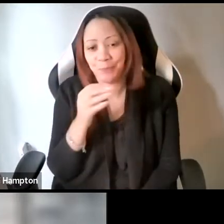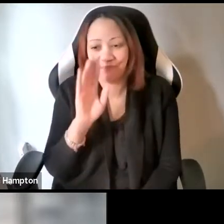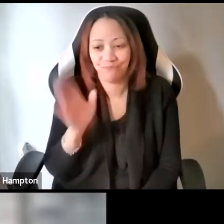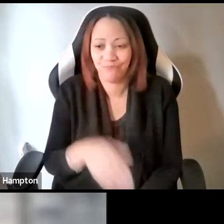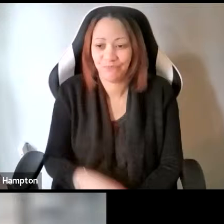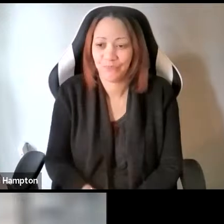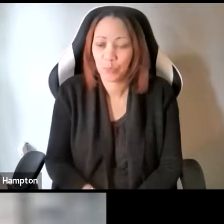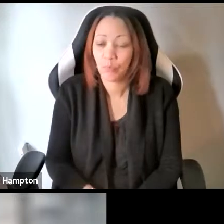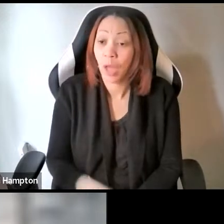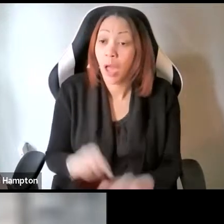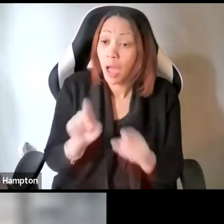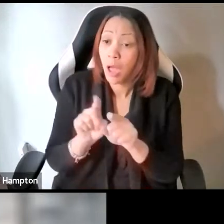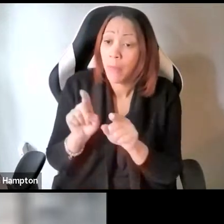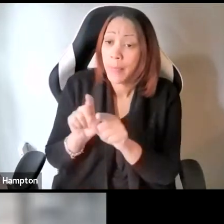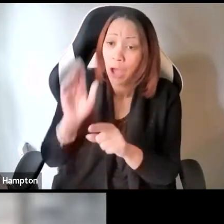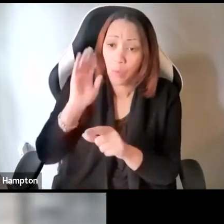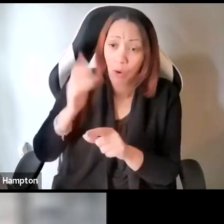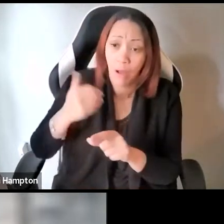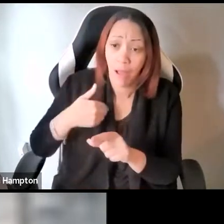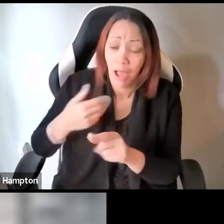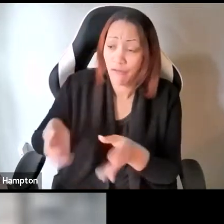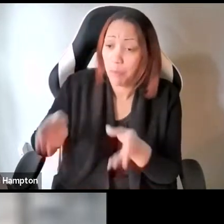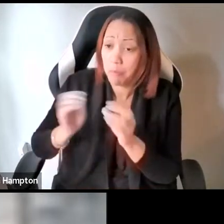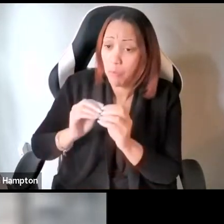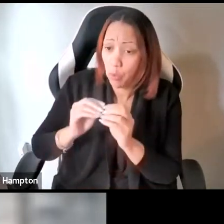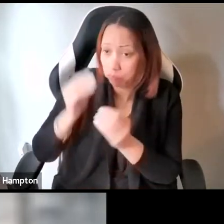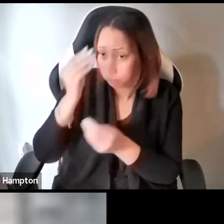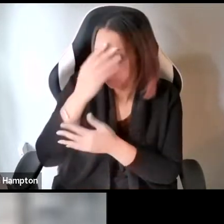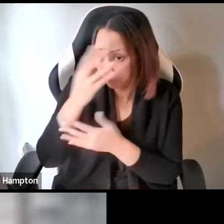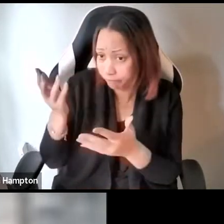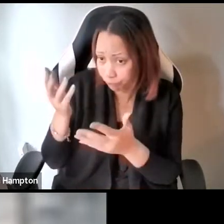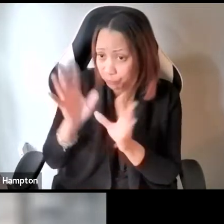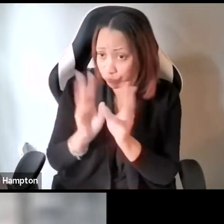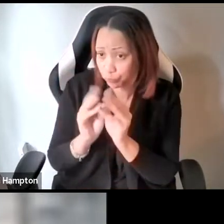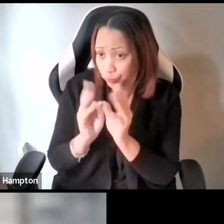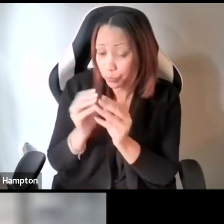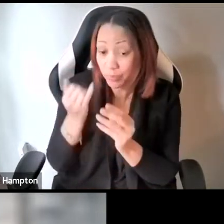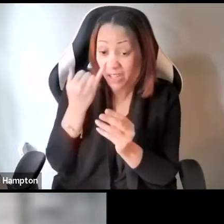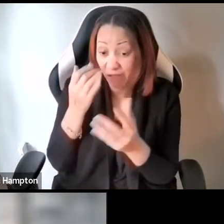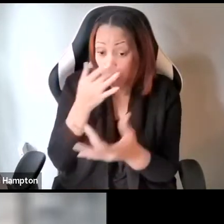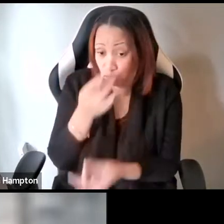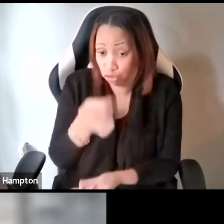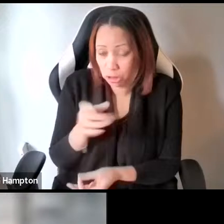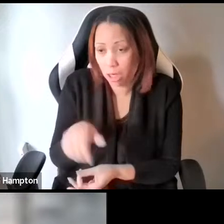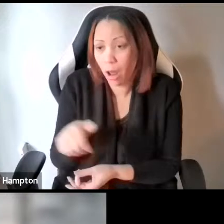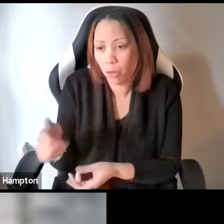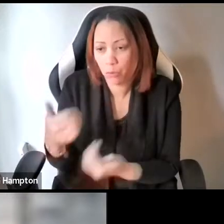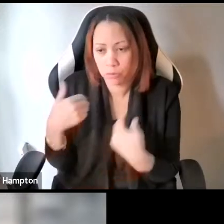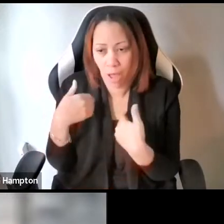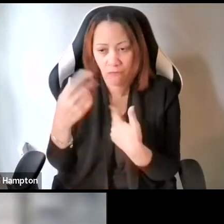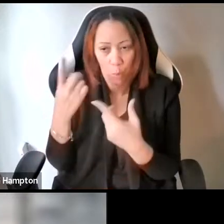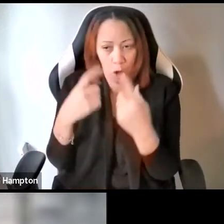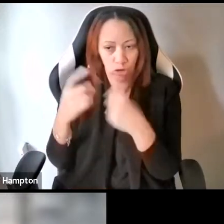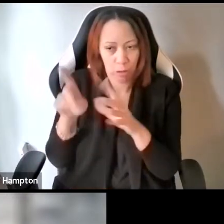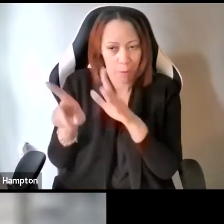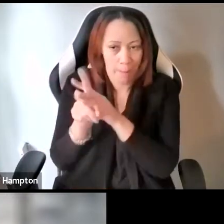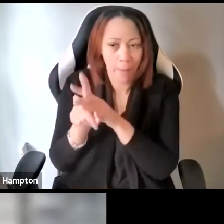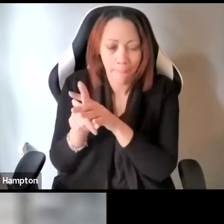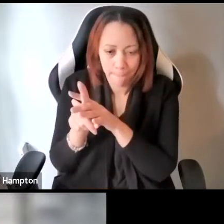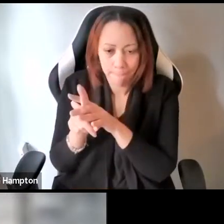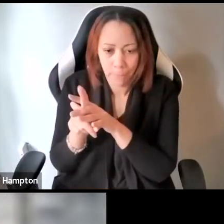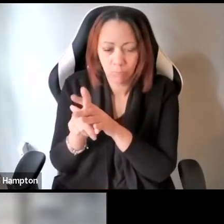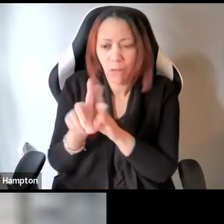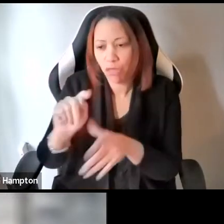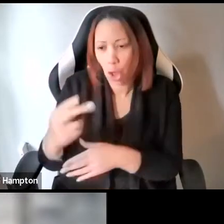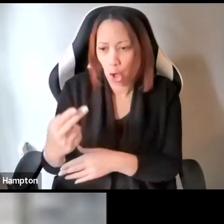Also, we'll be having more info sessions if you are interested in attending the other ones, if you have other questions that come up. We'll have one